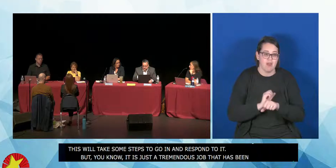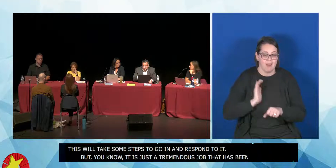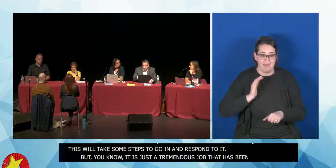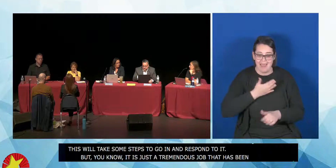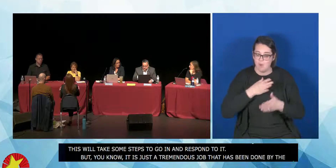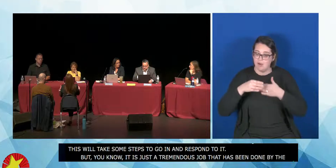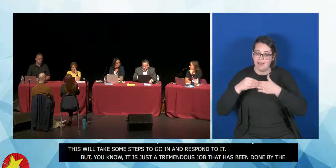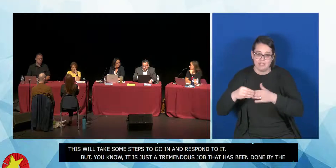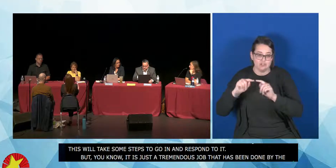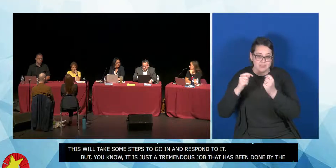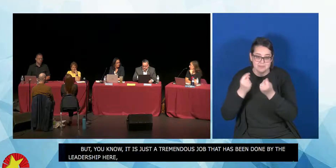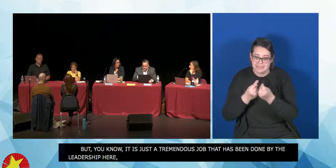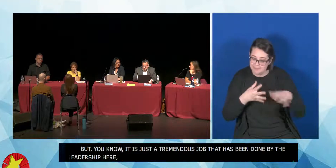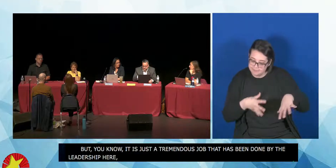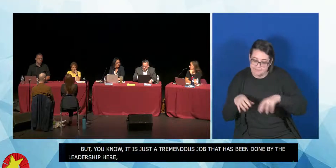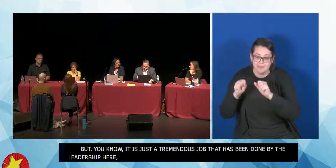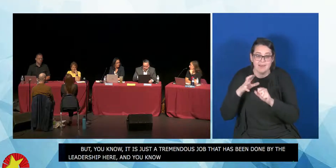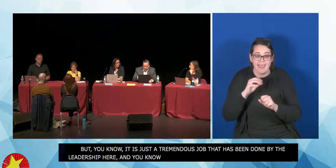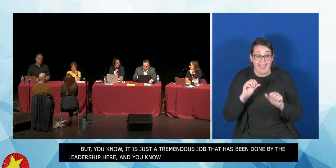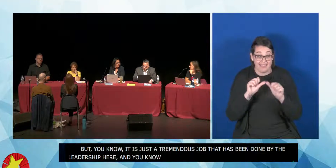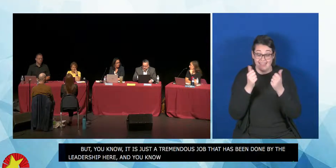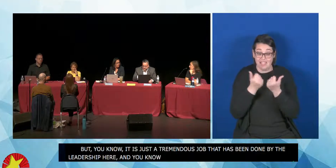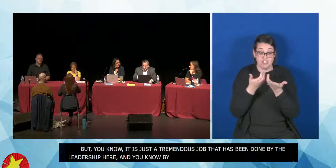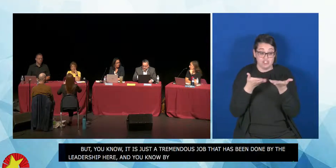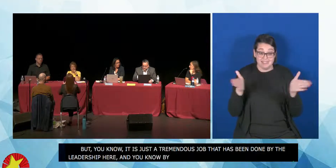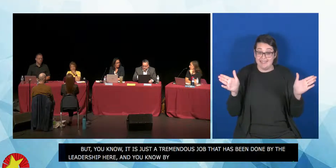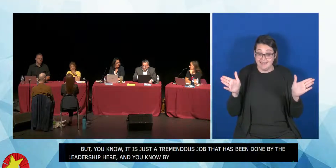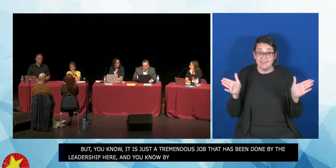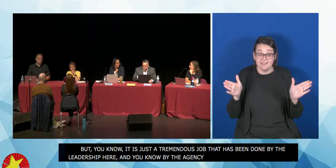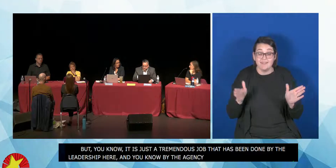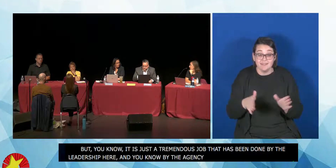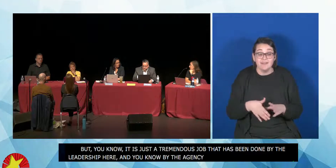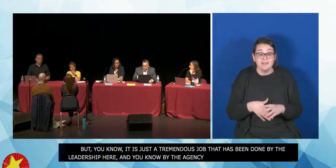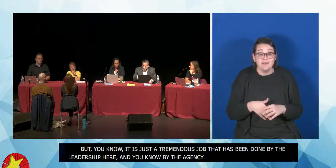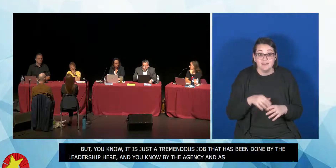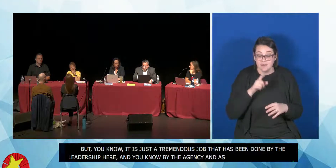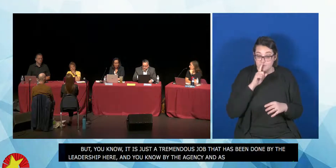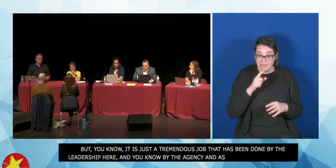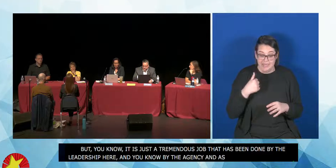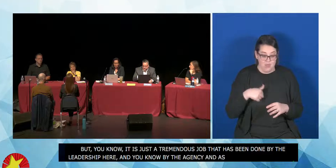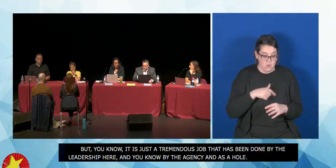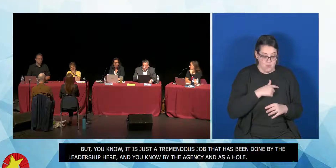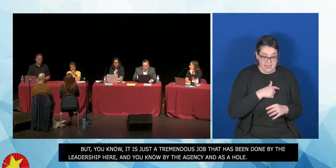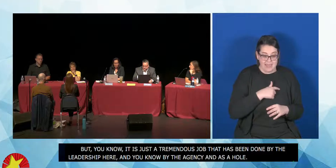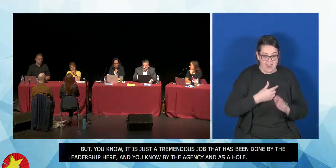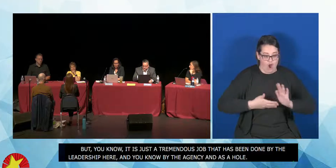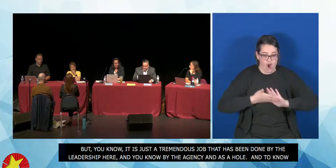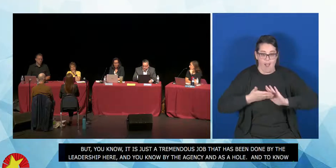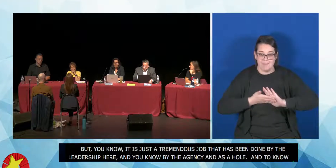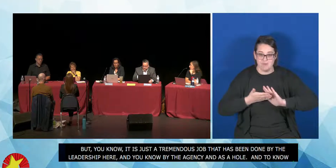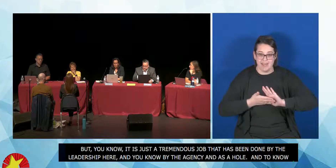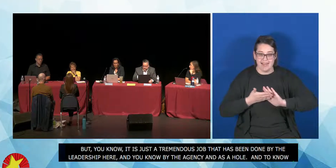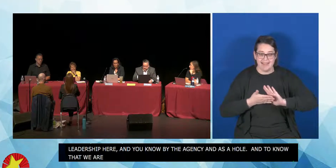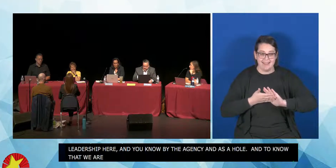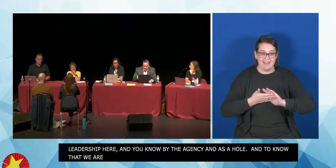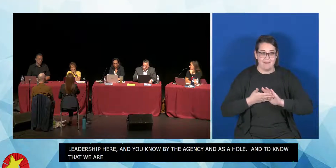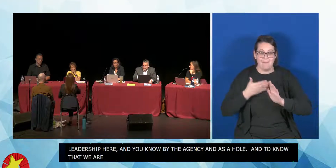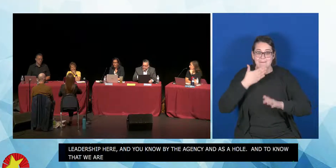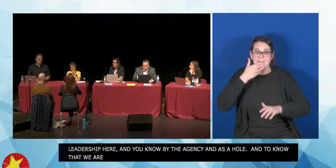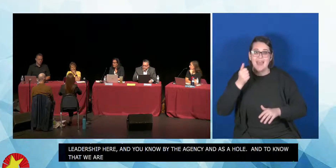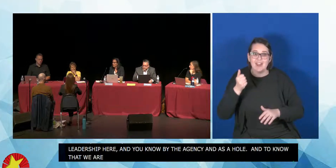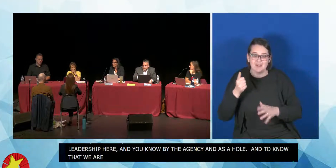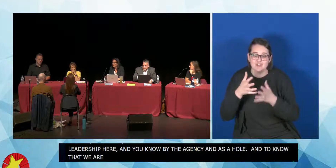and, by the agency, as a whole. To know that we are operating so much better